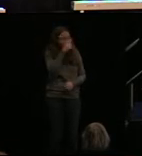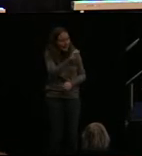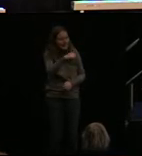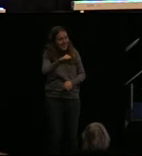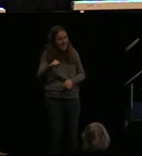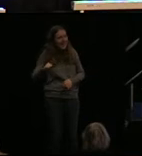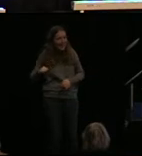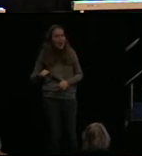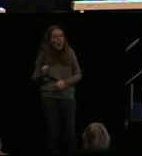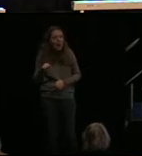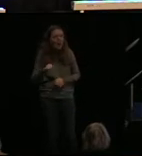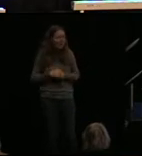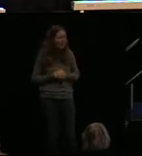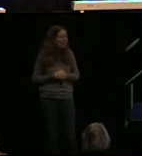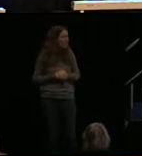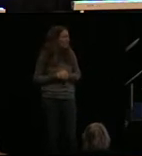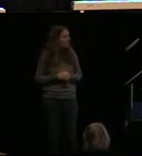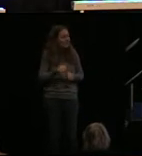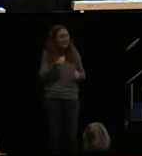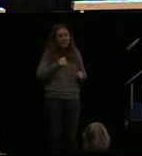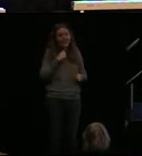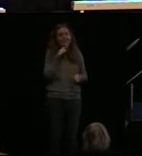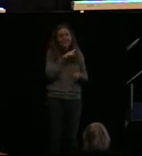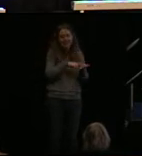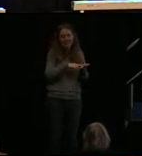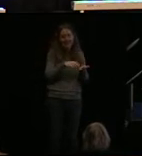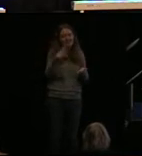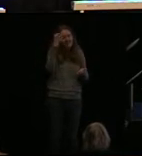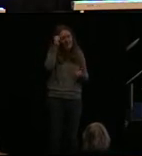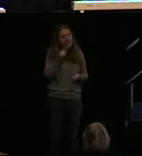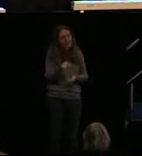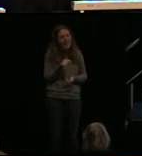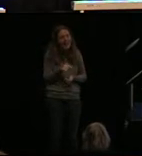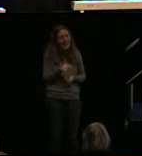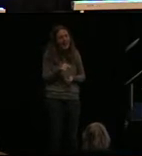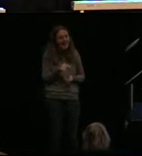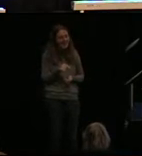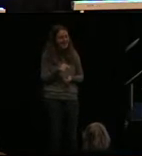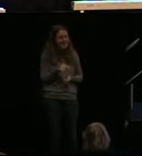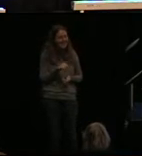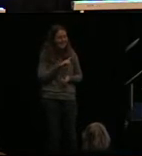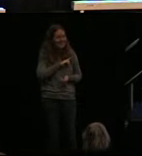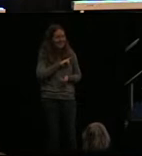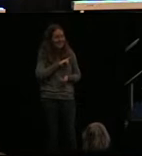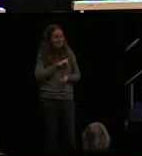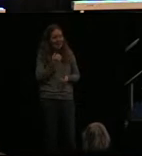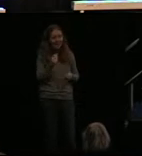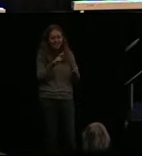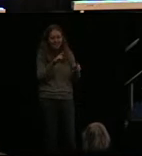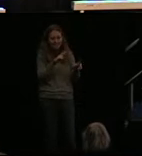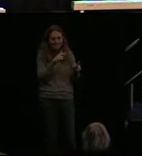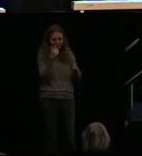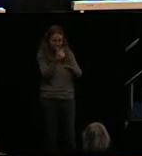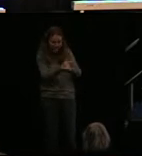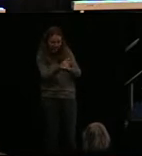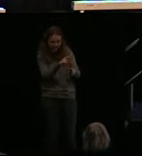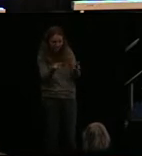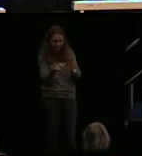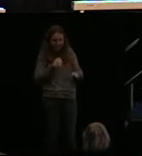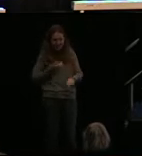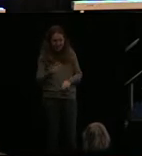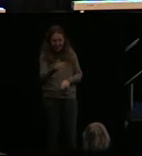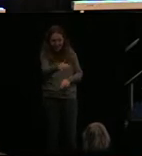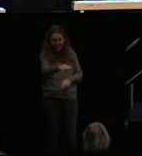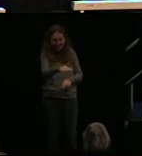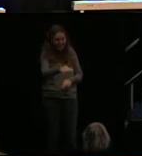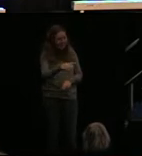Yeah. I know Nathaniel remembers that chorus because we've got a classic piece of video of him in our garden in the